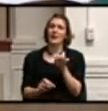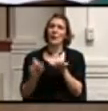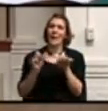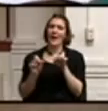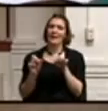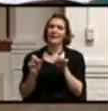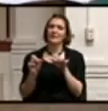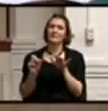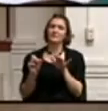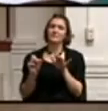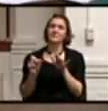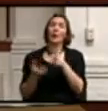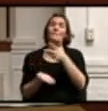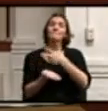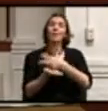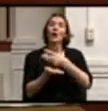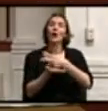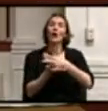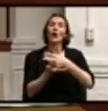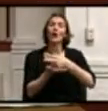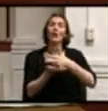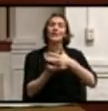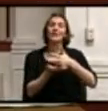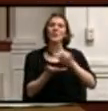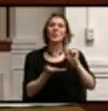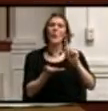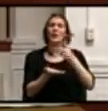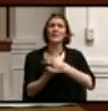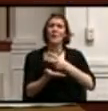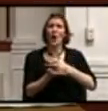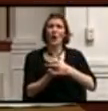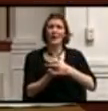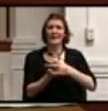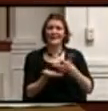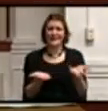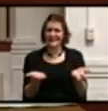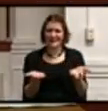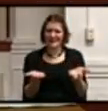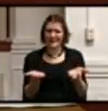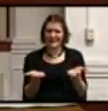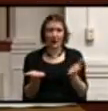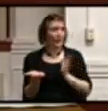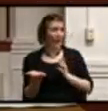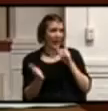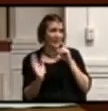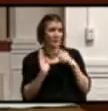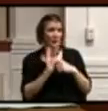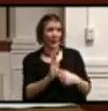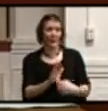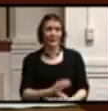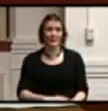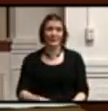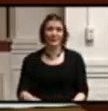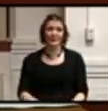the parking, where all the parking is? Site plan? Sure. One thing I might say,